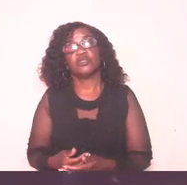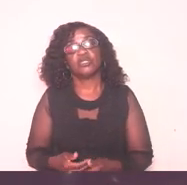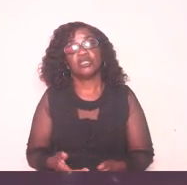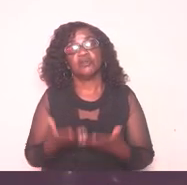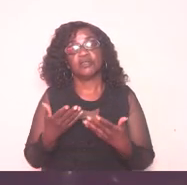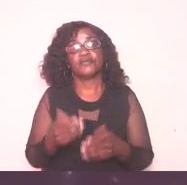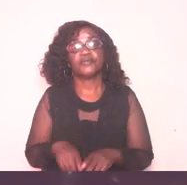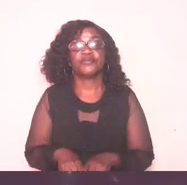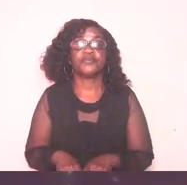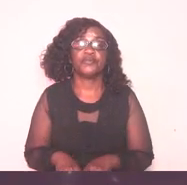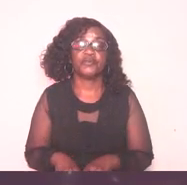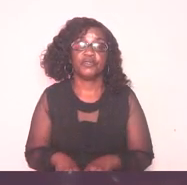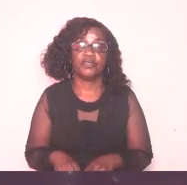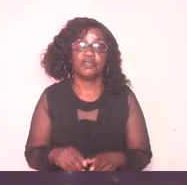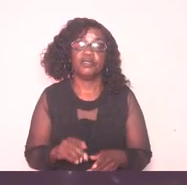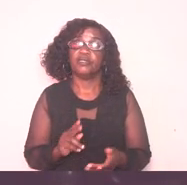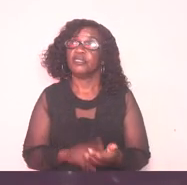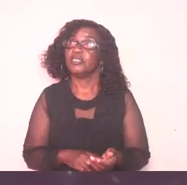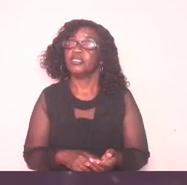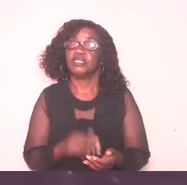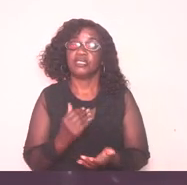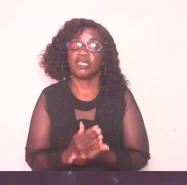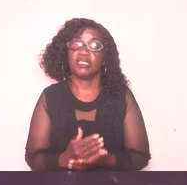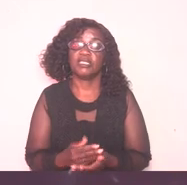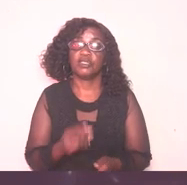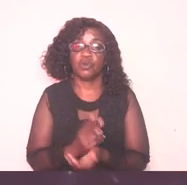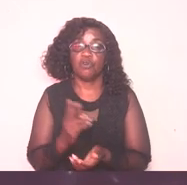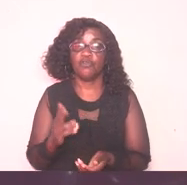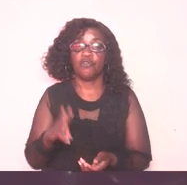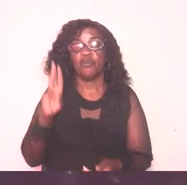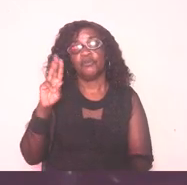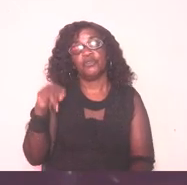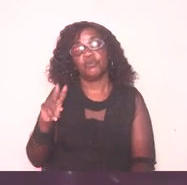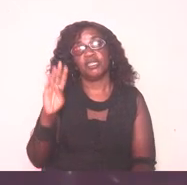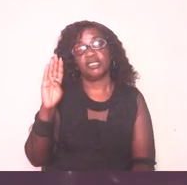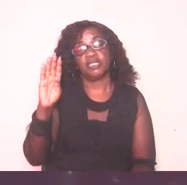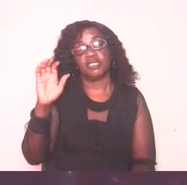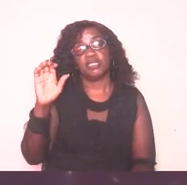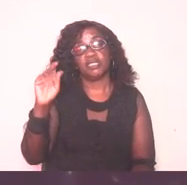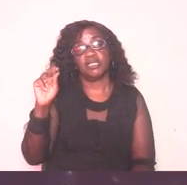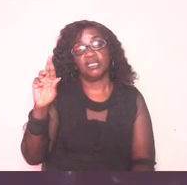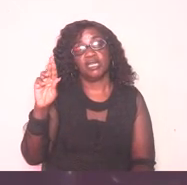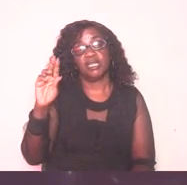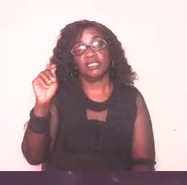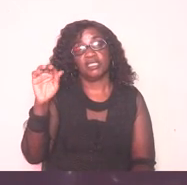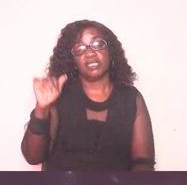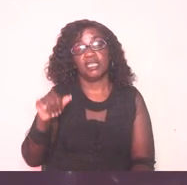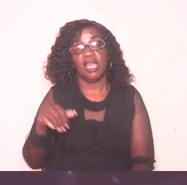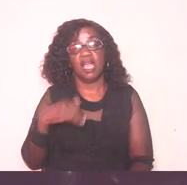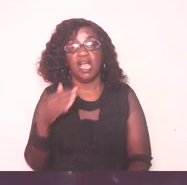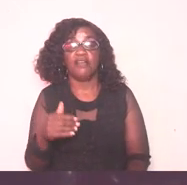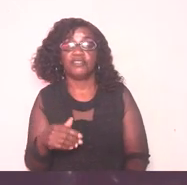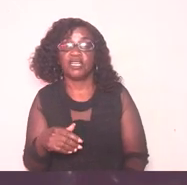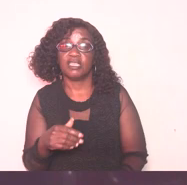it down to their pubes. At the end, puberty starts at 12. Around 16, everyone is free and ready to have